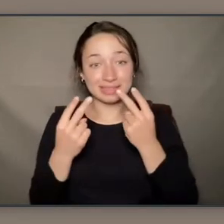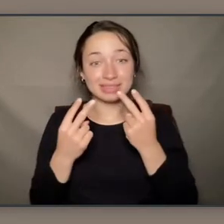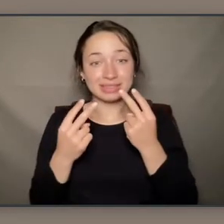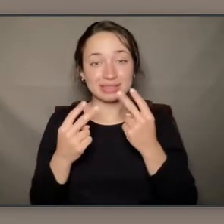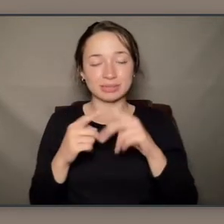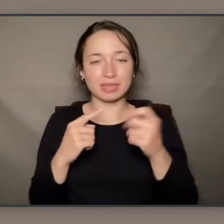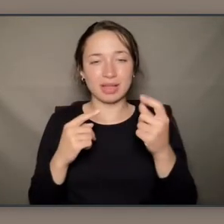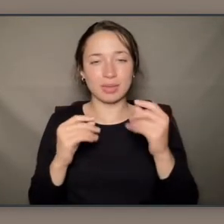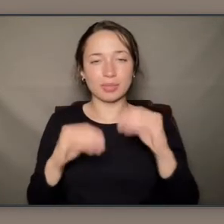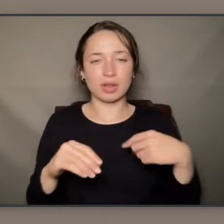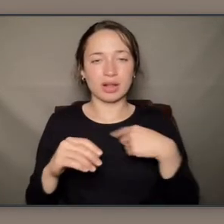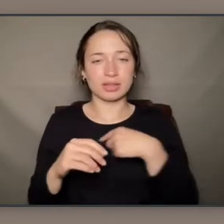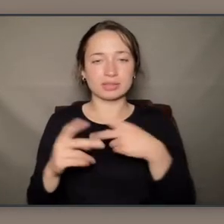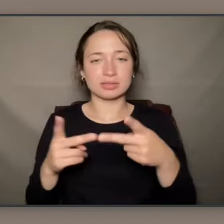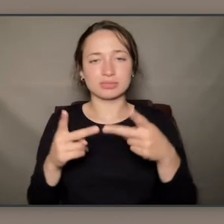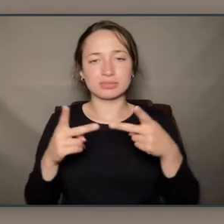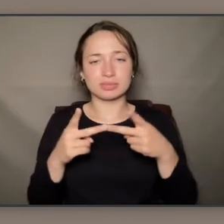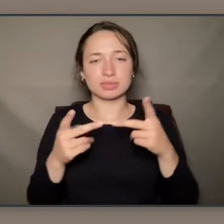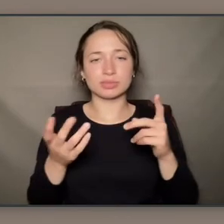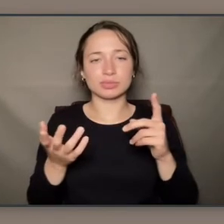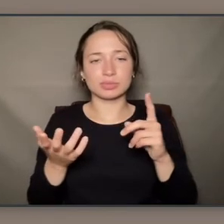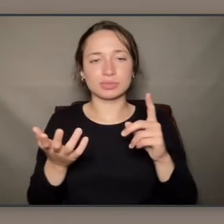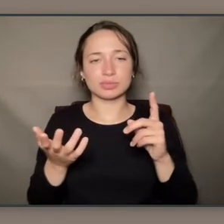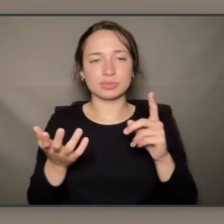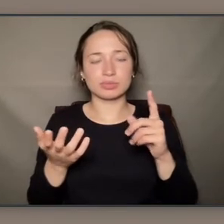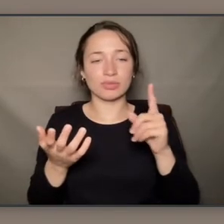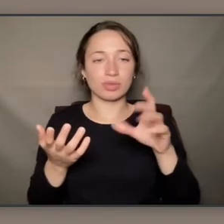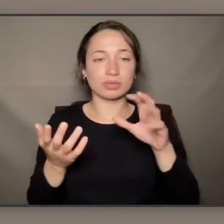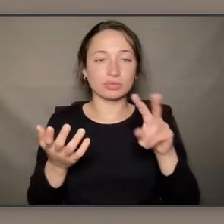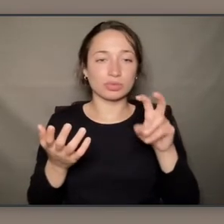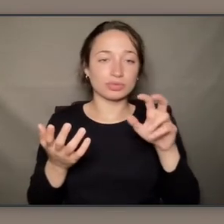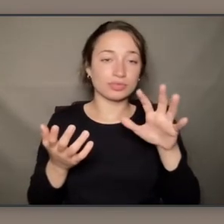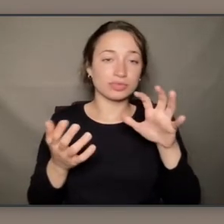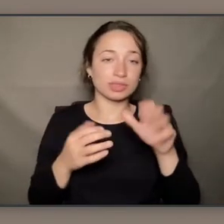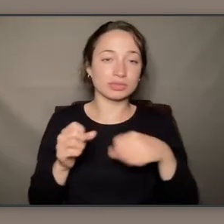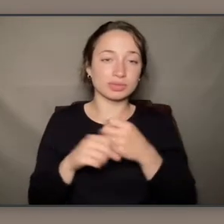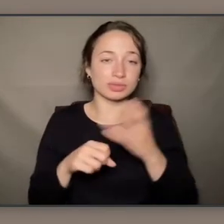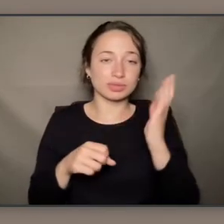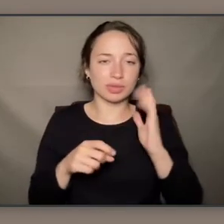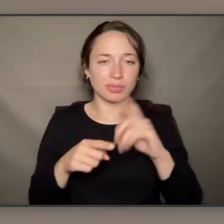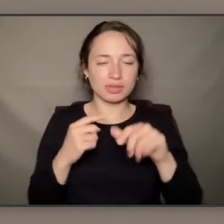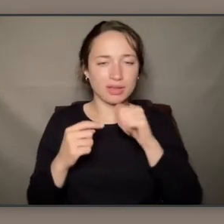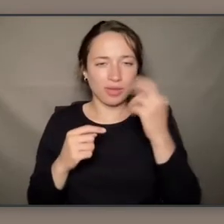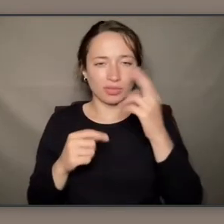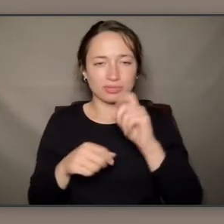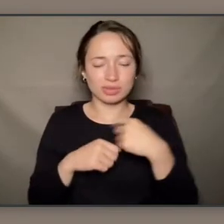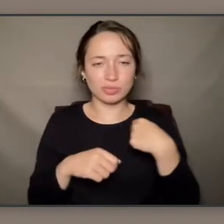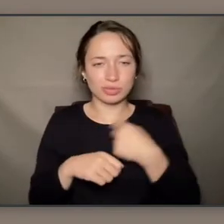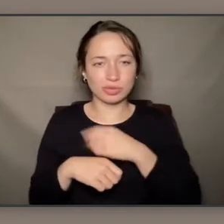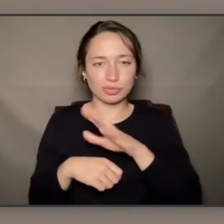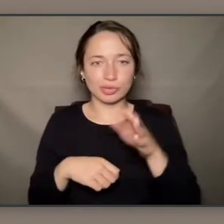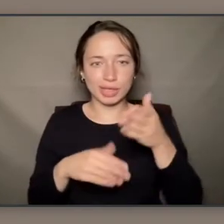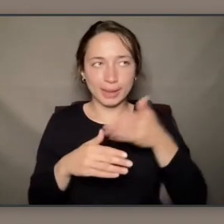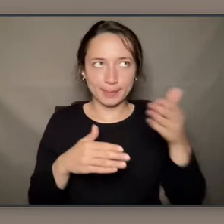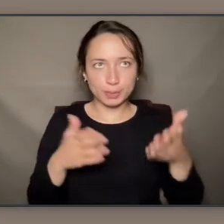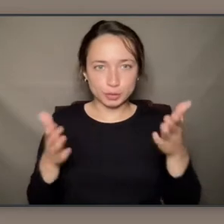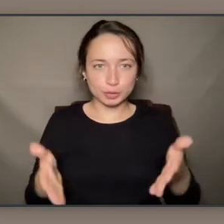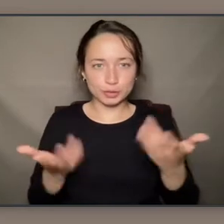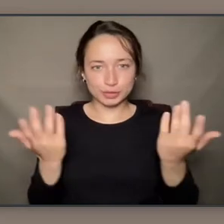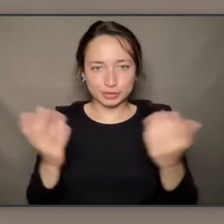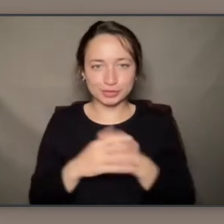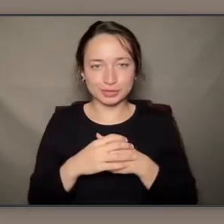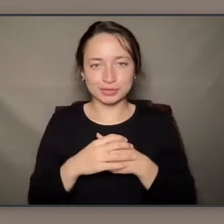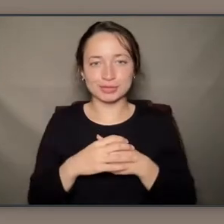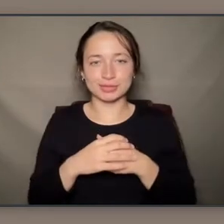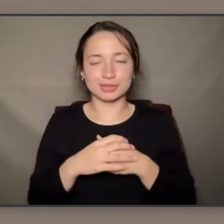us, they put us in a place of 100 or 200 or 500 years ago, and not realizing that we're